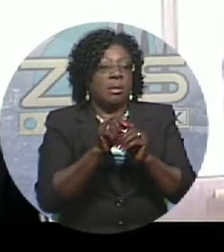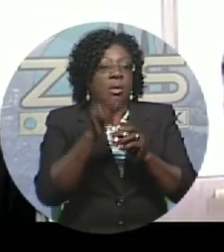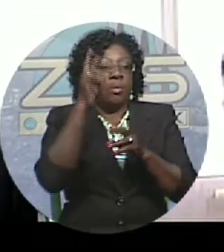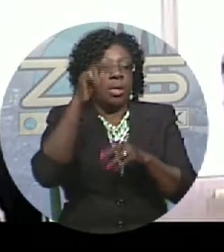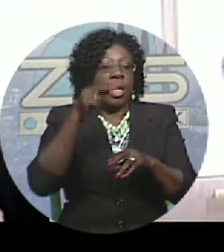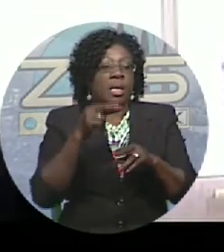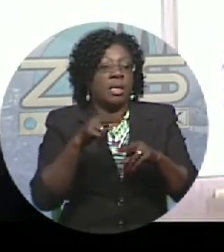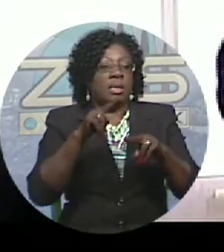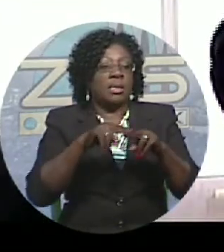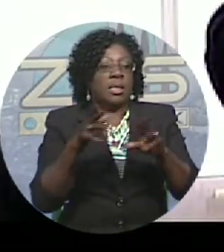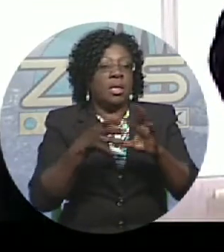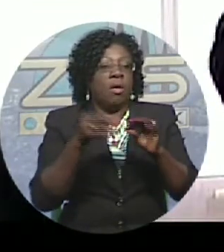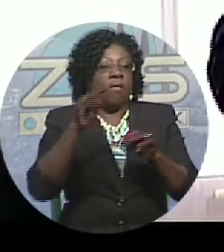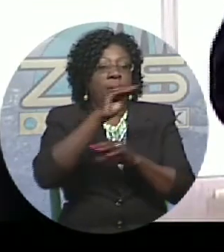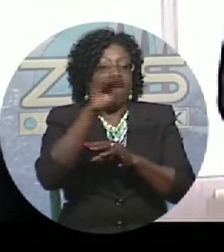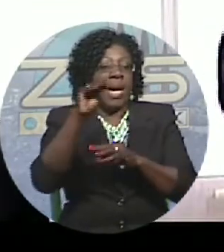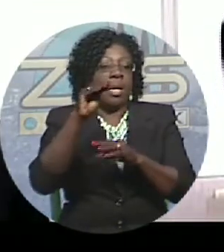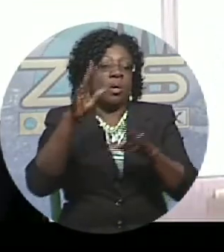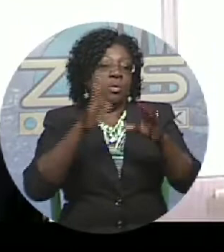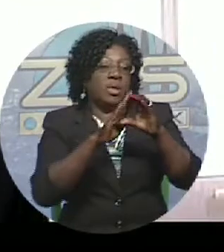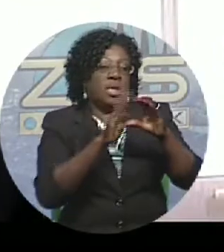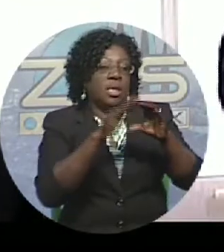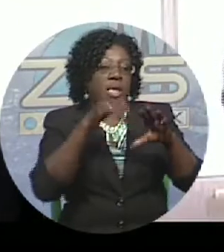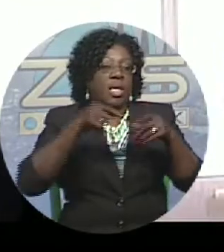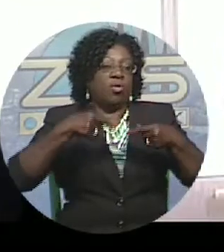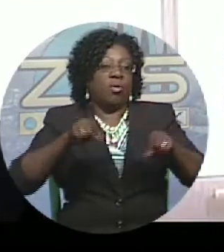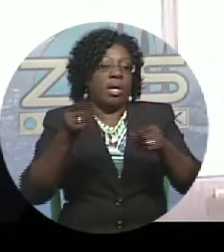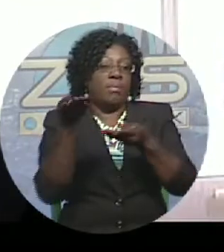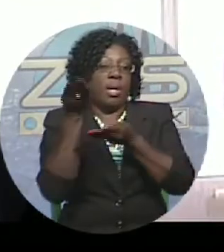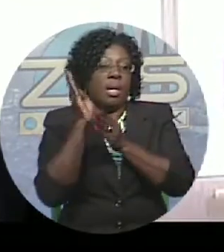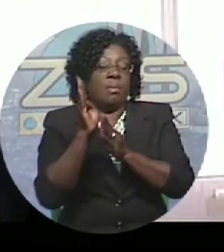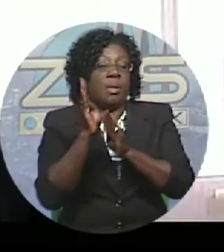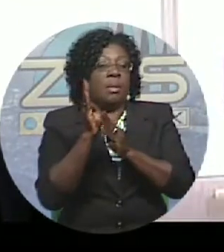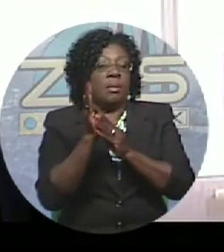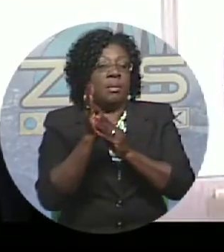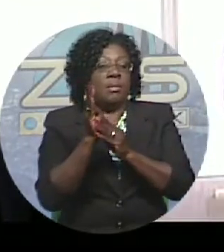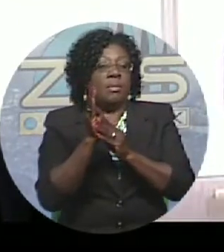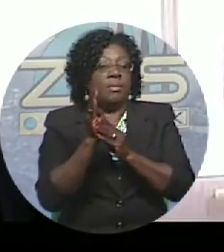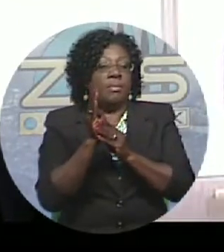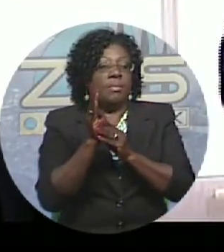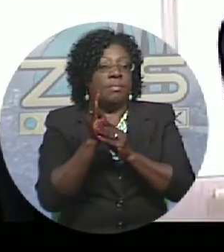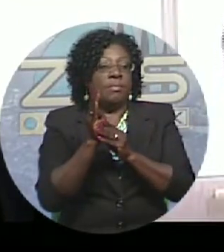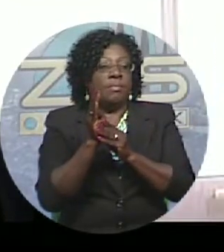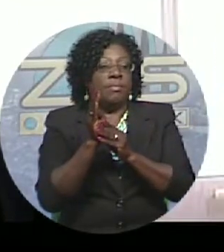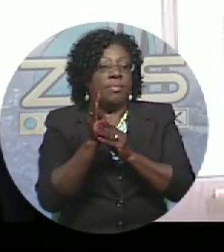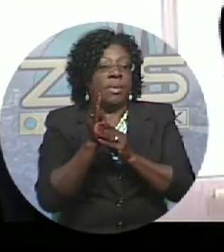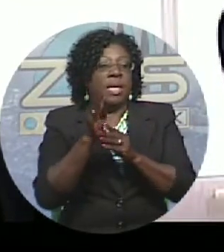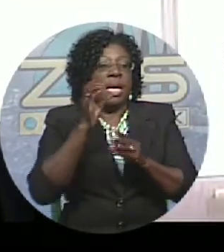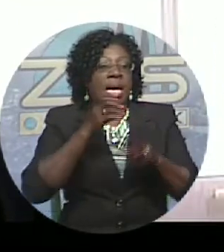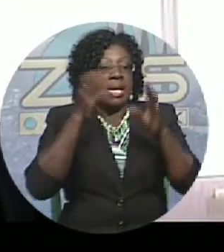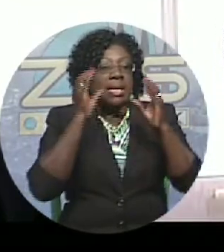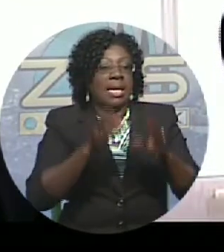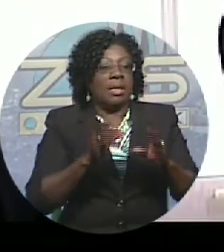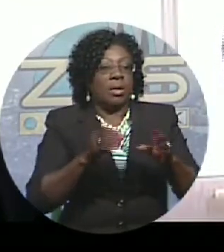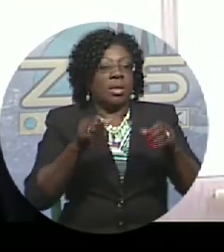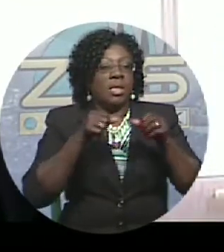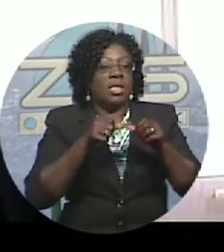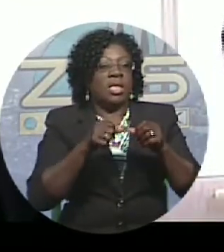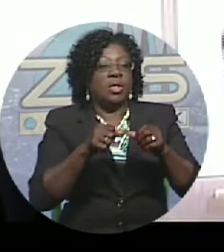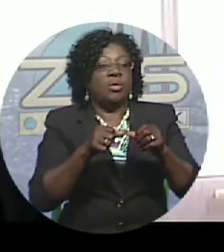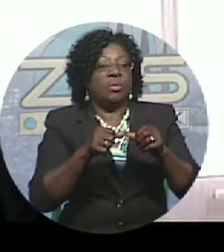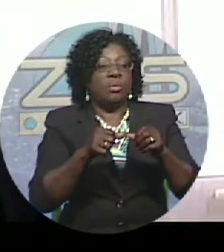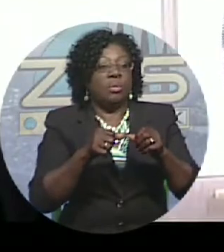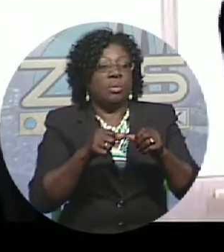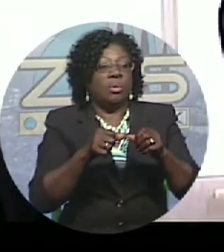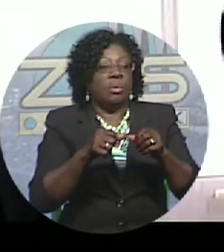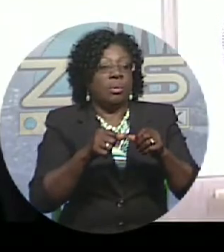seating of members in this House, because tonight I'm going to resign as a member of the PLP. I cannot continue with